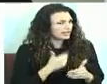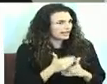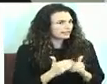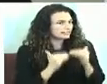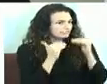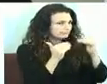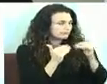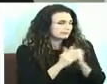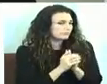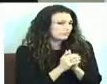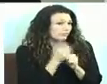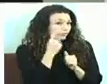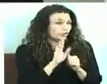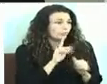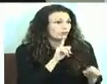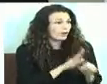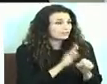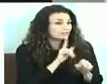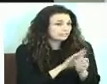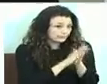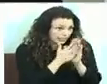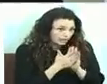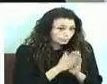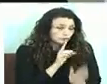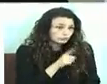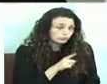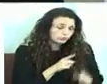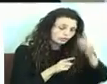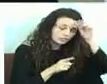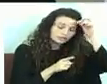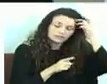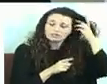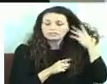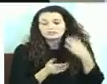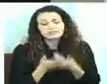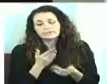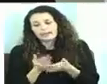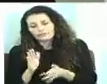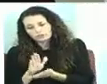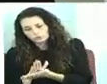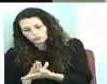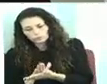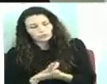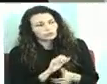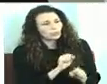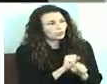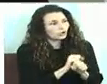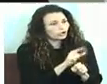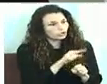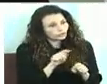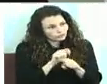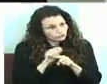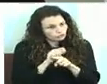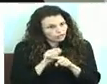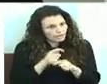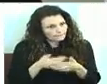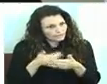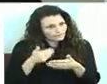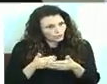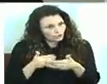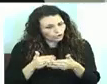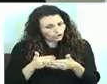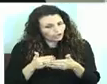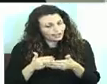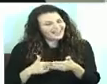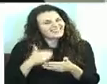obtain your promises. When in school or at work, You have training before reaching your next school